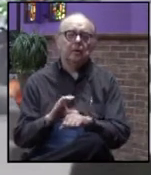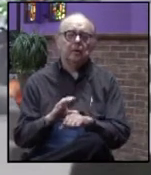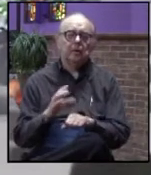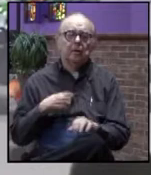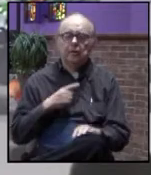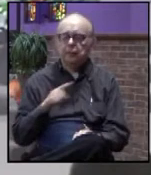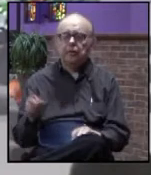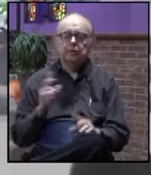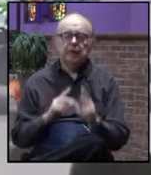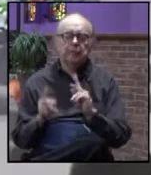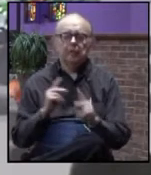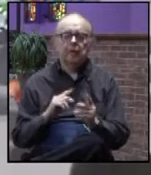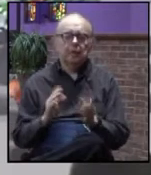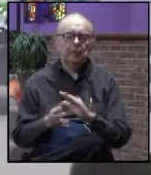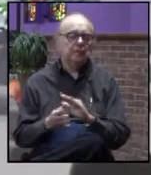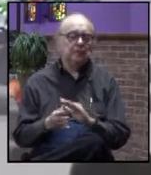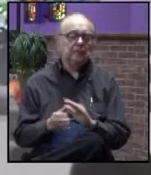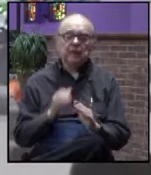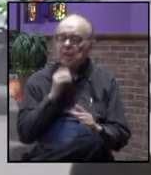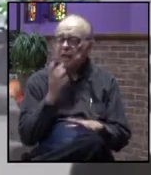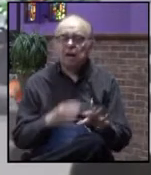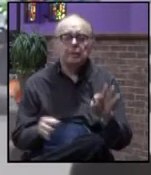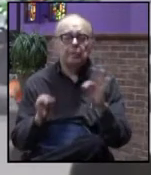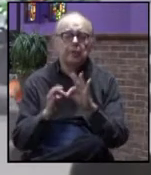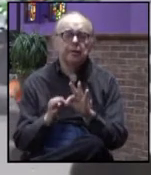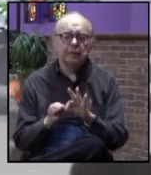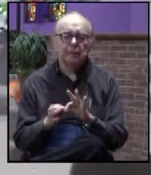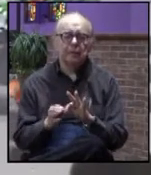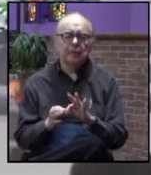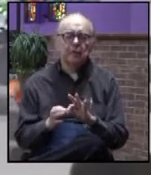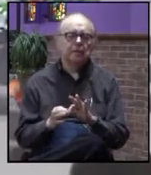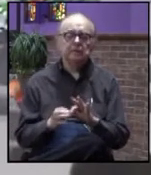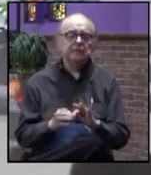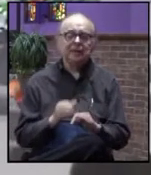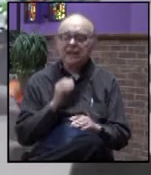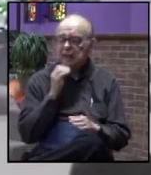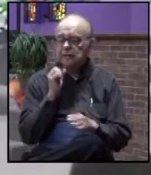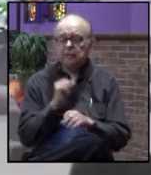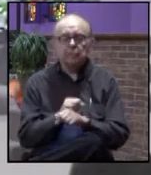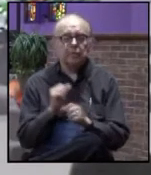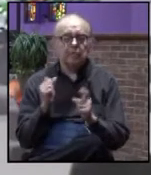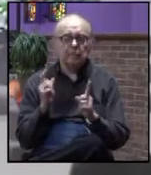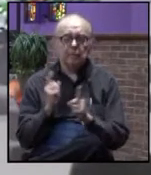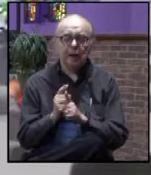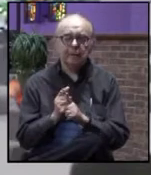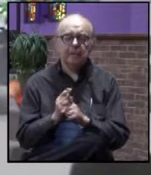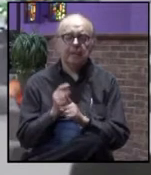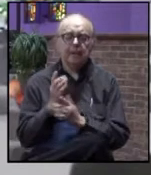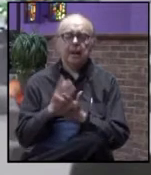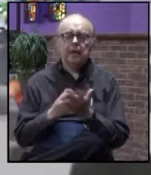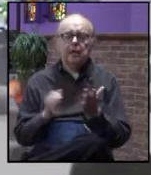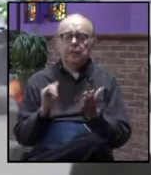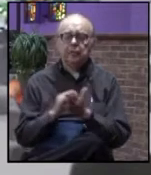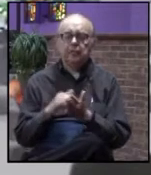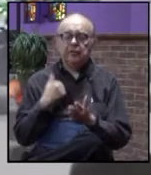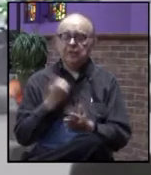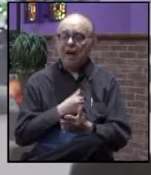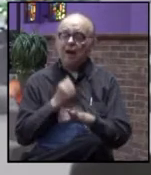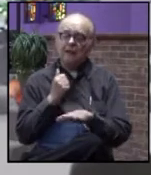them, become irrelevant. It doesn't function. And some of it is our